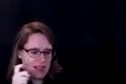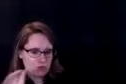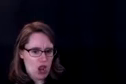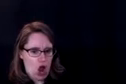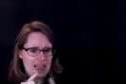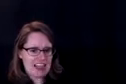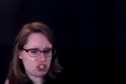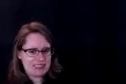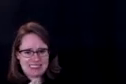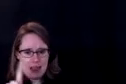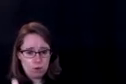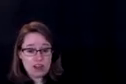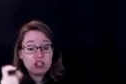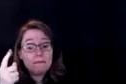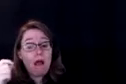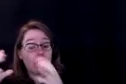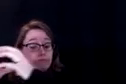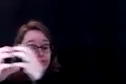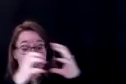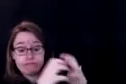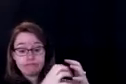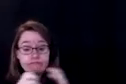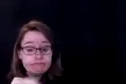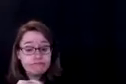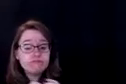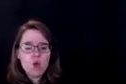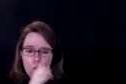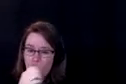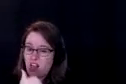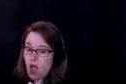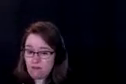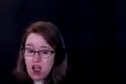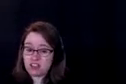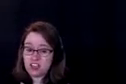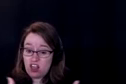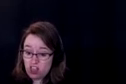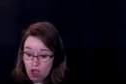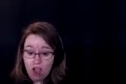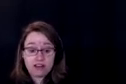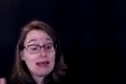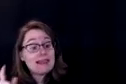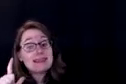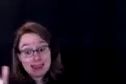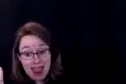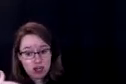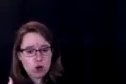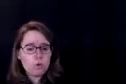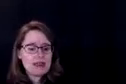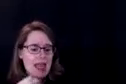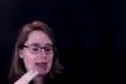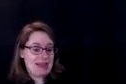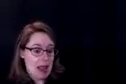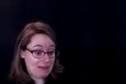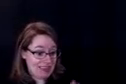of clusters are right now is going to help us so much, because once we have them clustered, you're going to kind of name what the intent is and then start diving